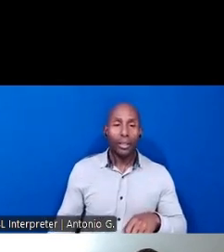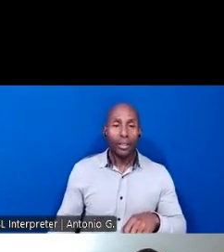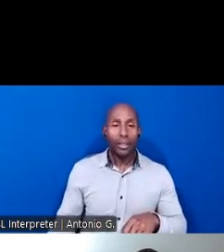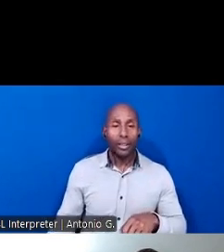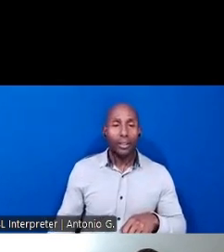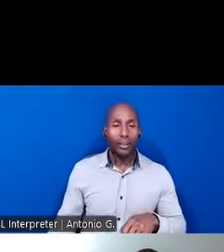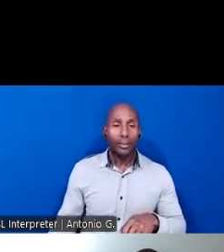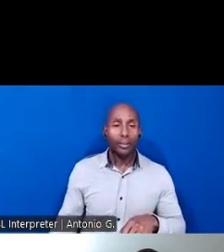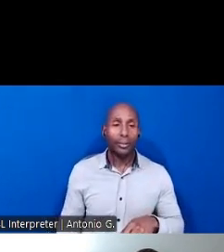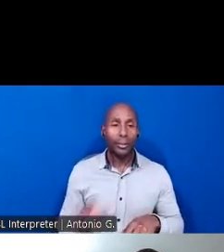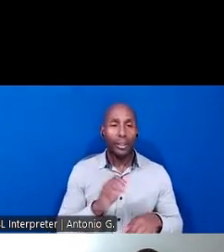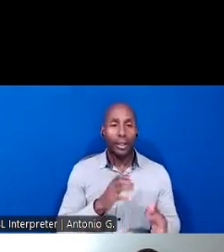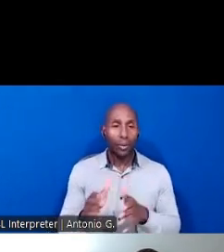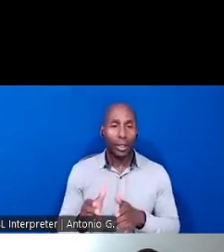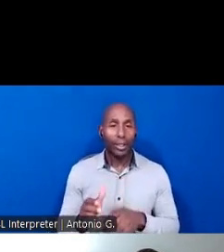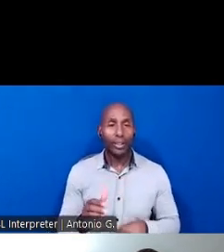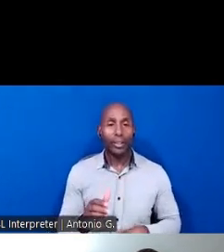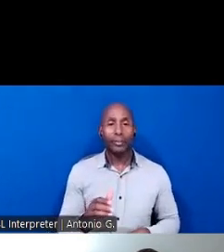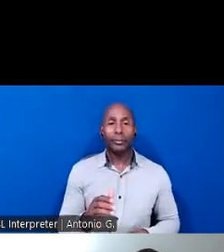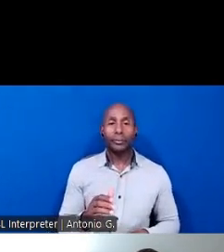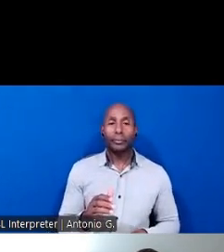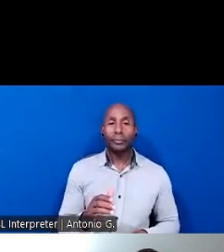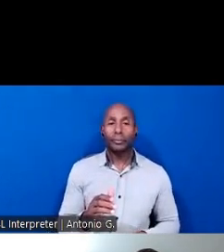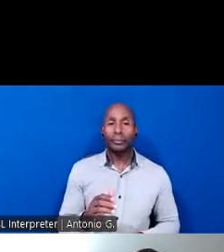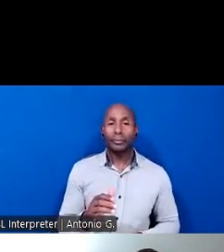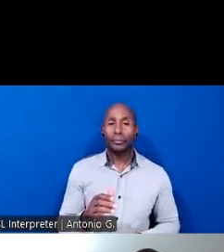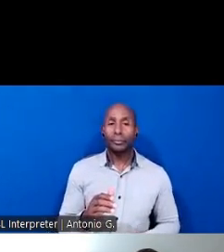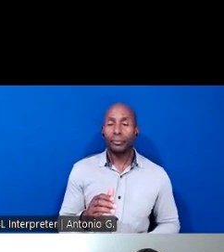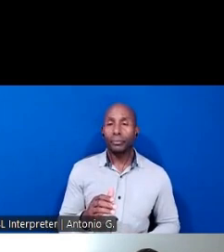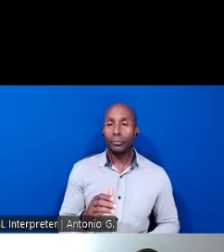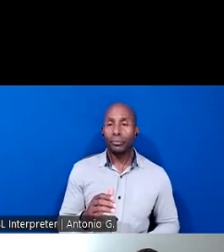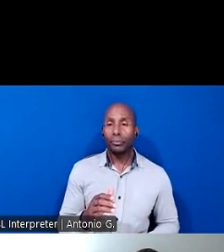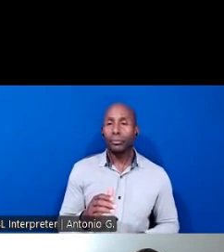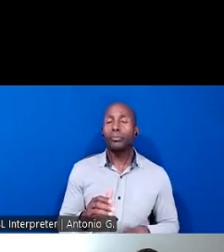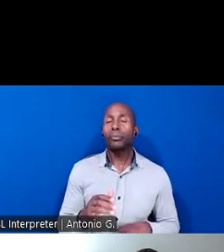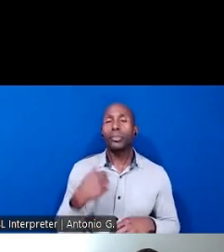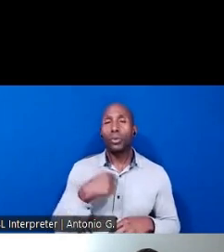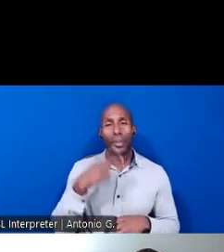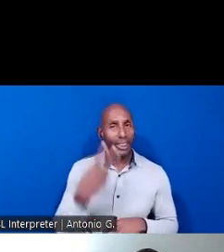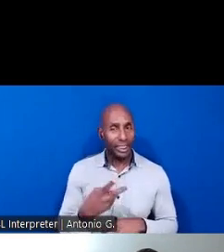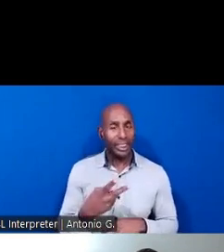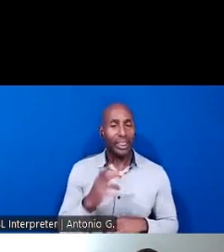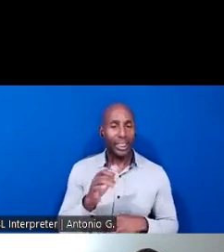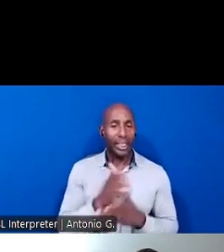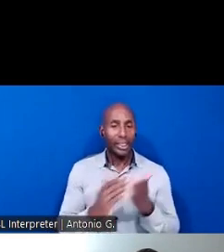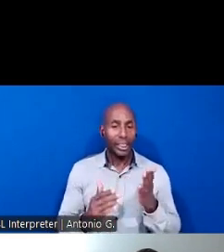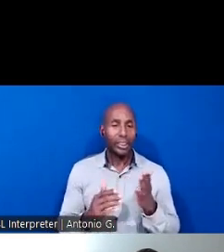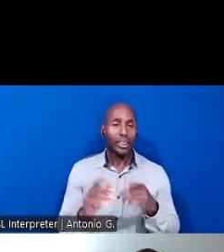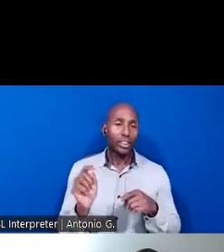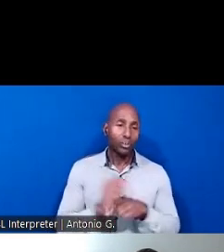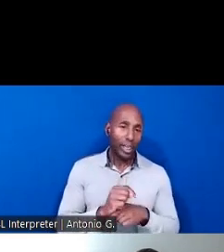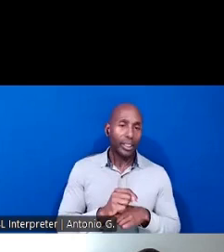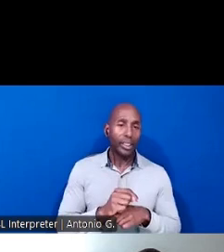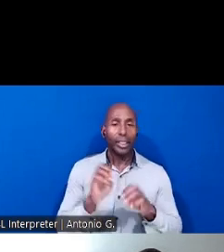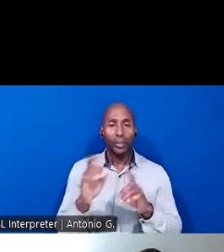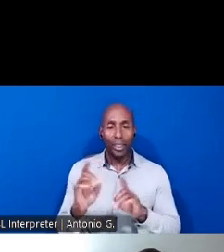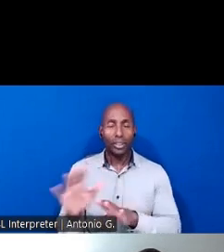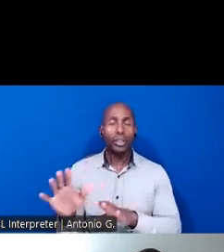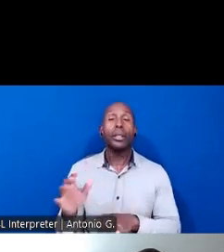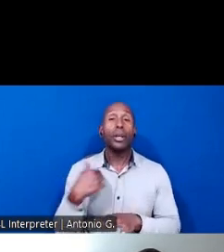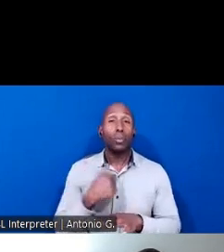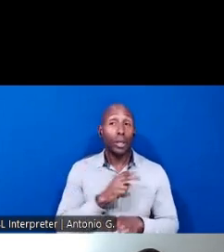you've reported in a section like training or education, we would look back at your staff section and see if you have that